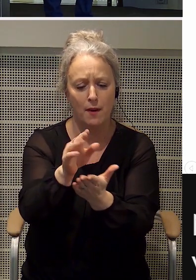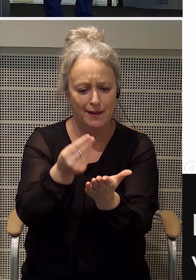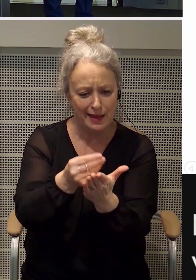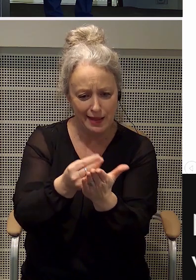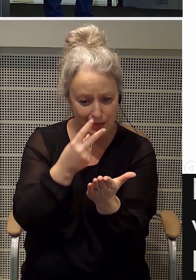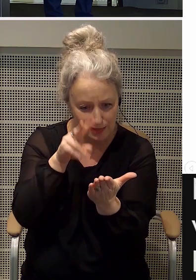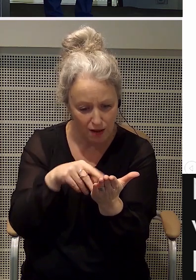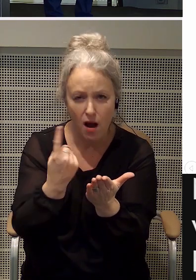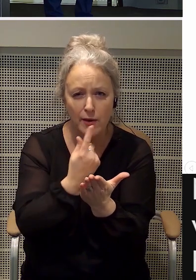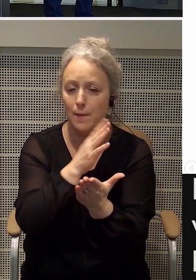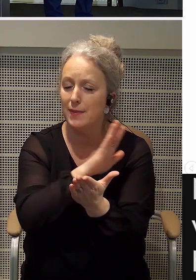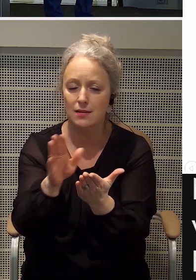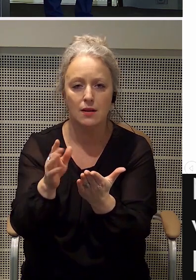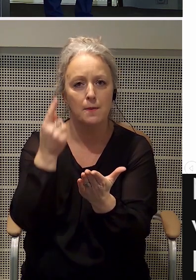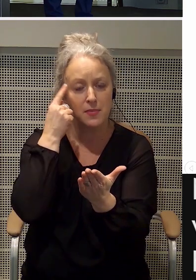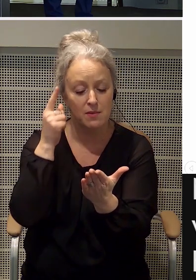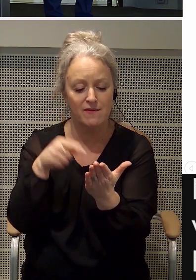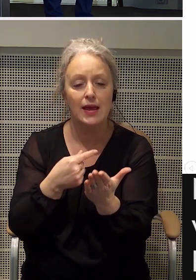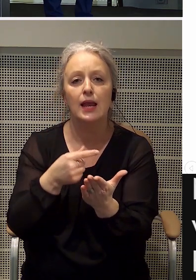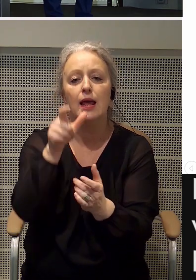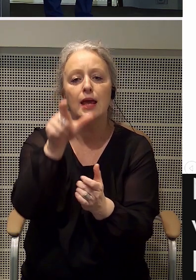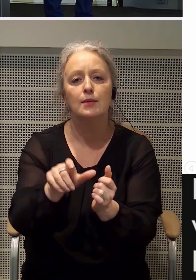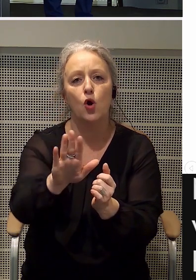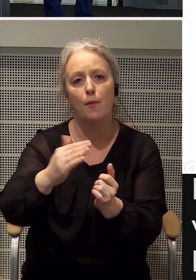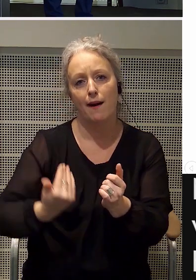to that of the European Medicine Agency, then